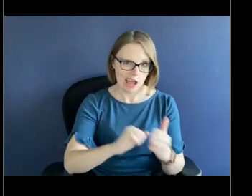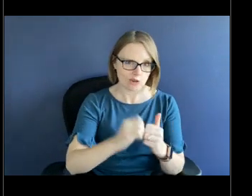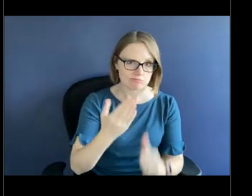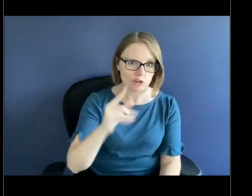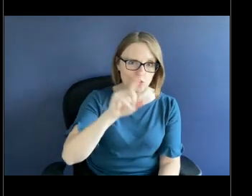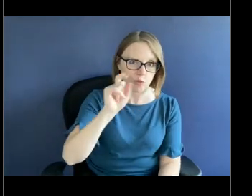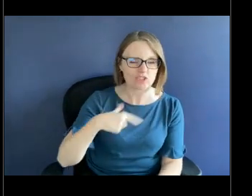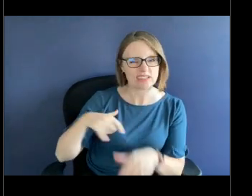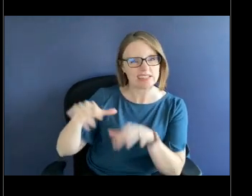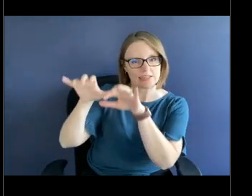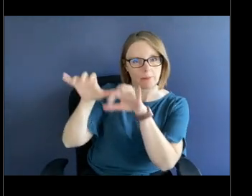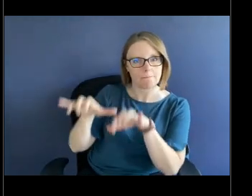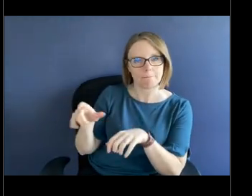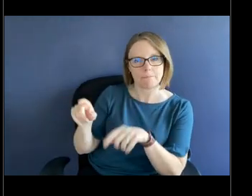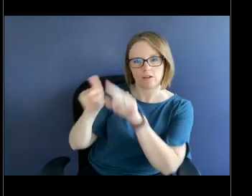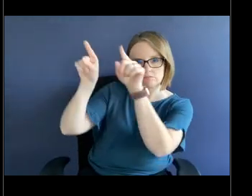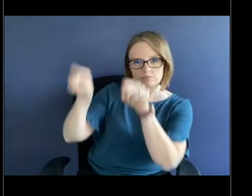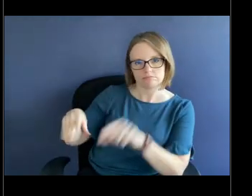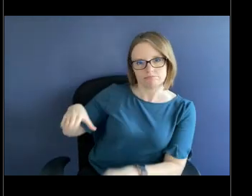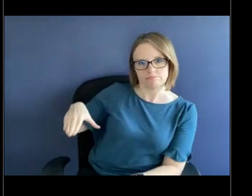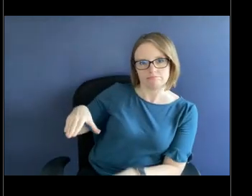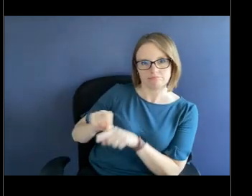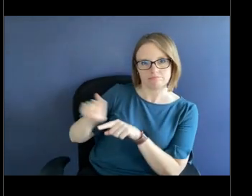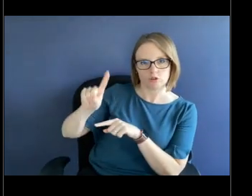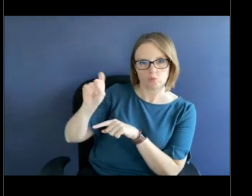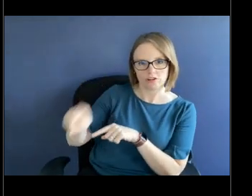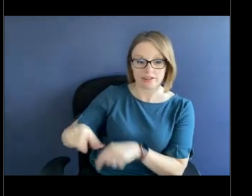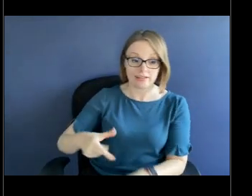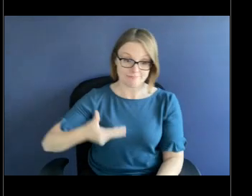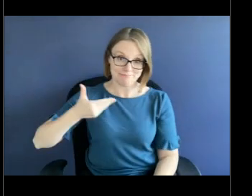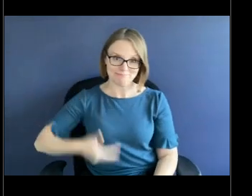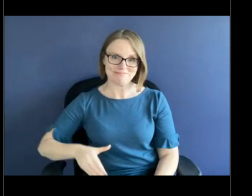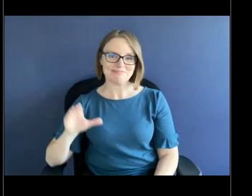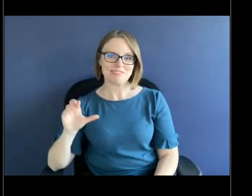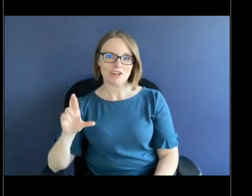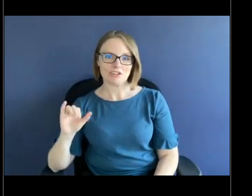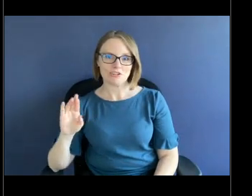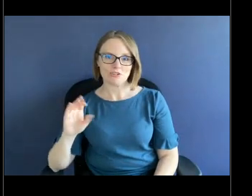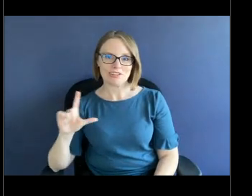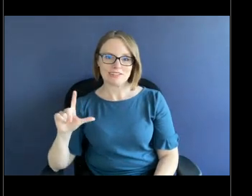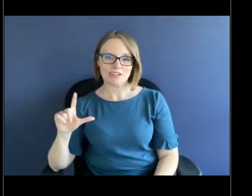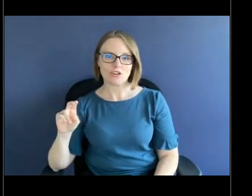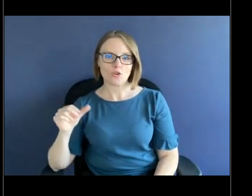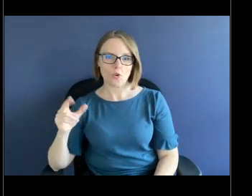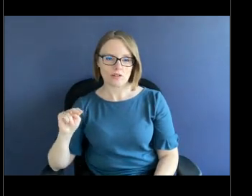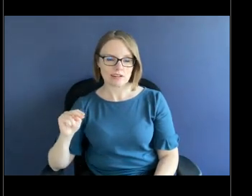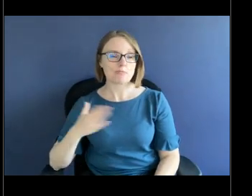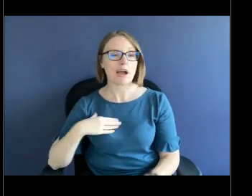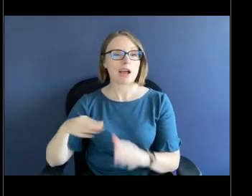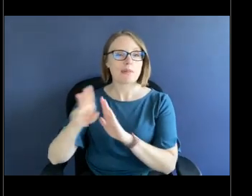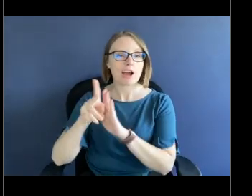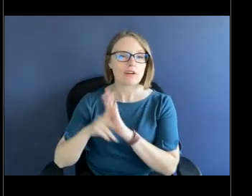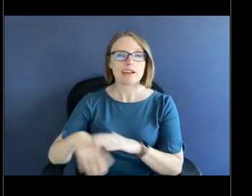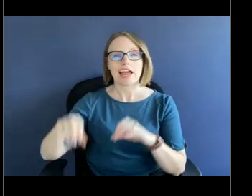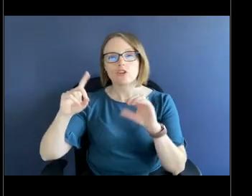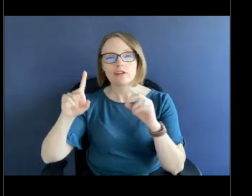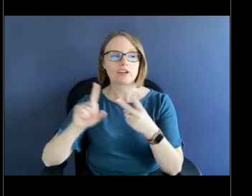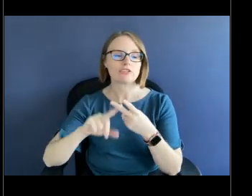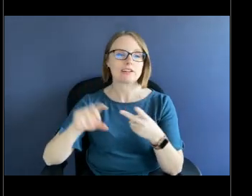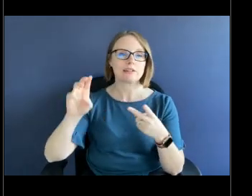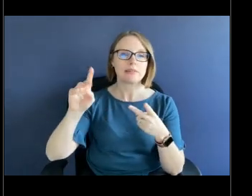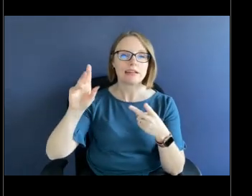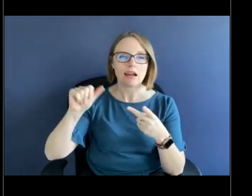questions pod. And I'm Crystal Nolan. I've worked in education, media, and